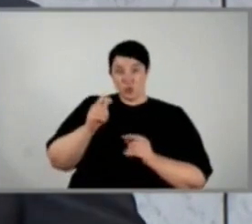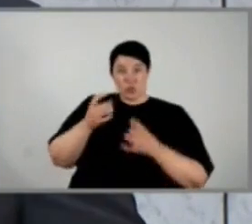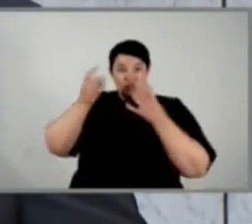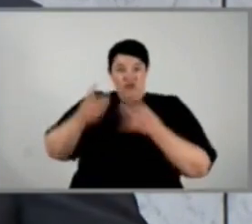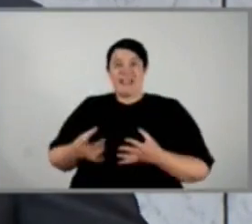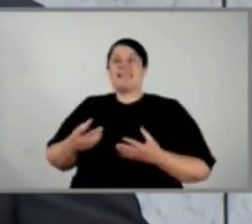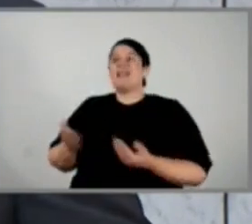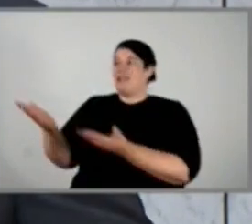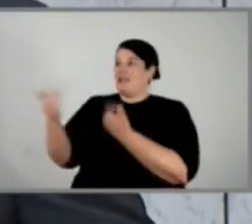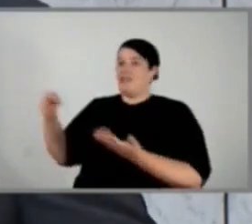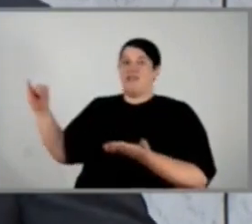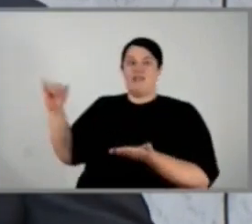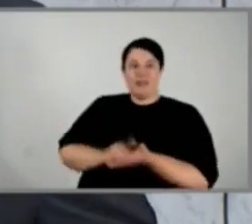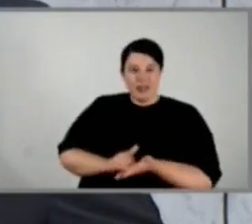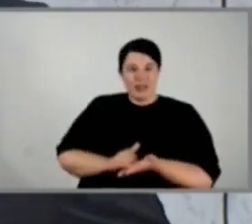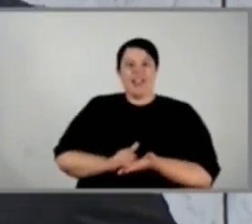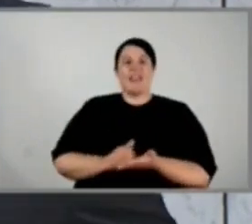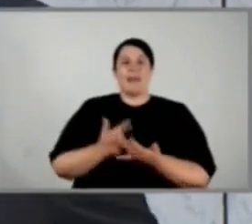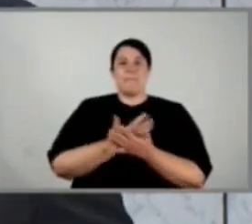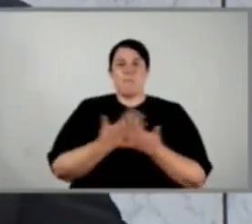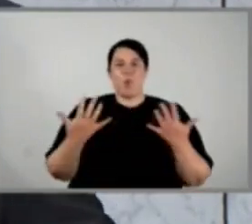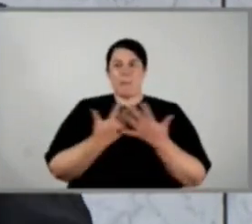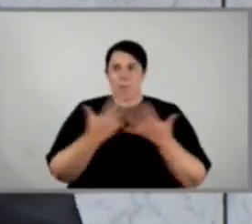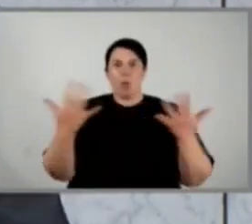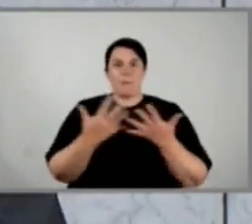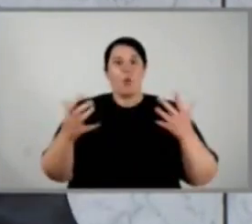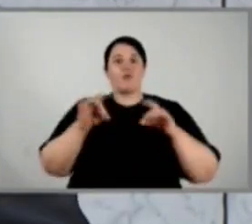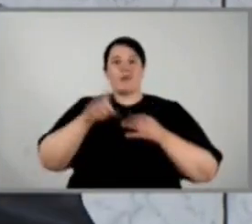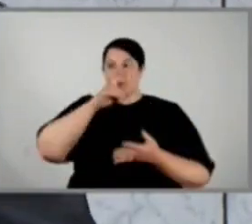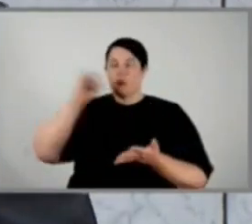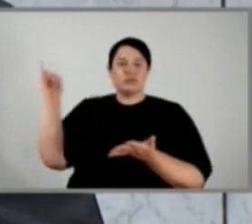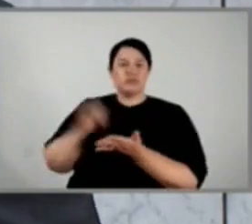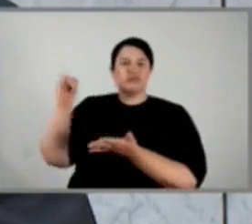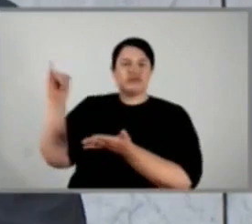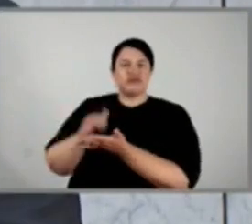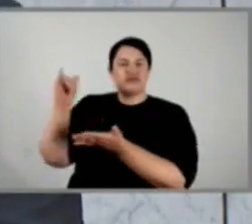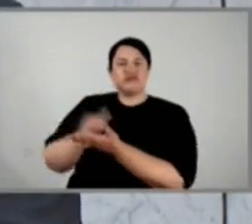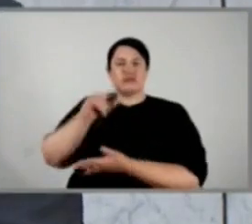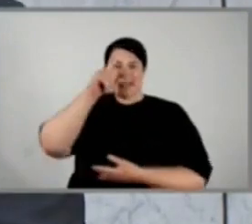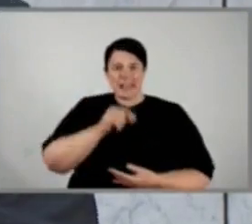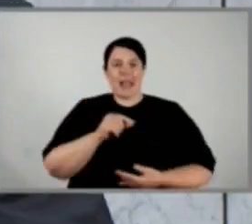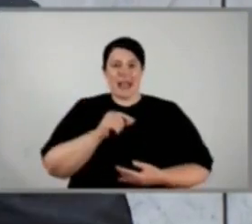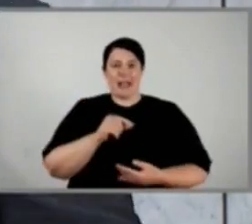then I think that will only aid us as we continue along the path we are on